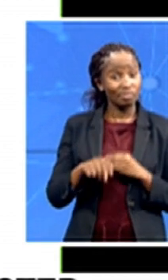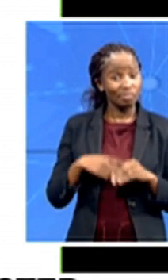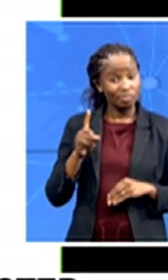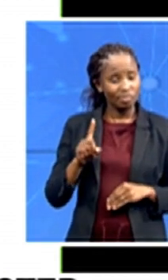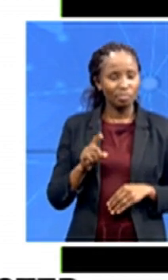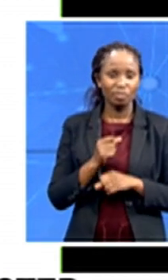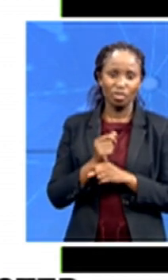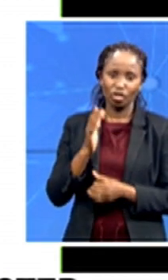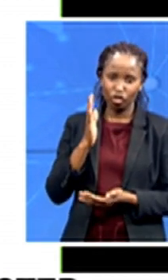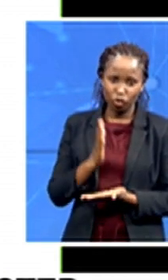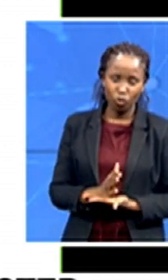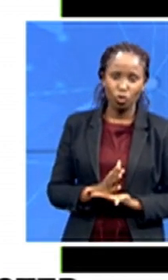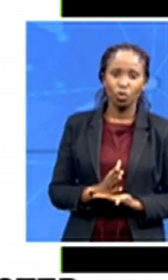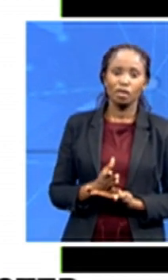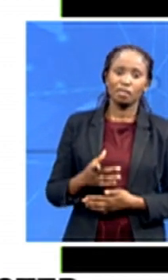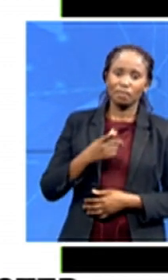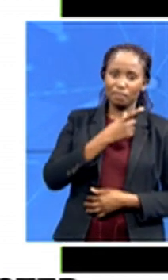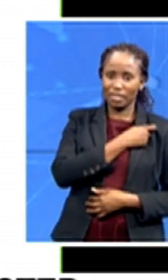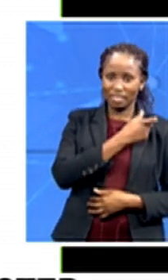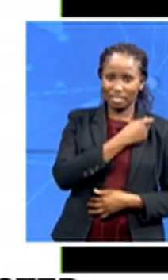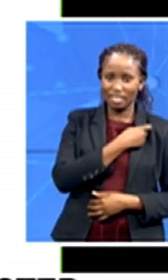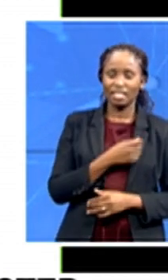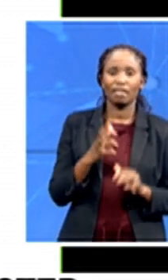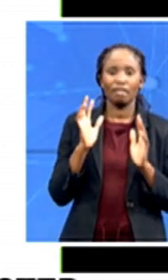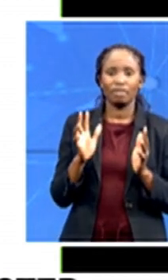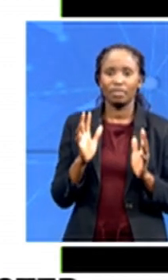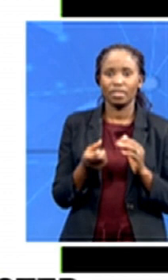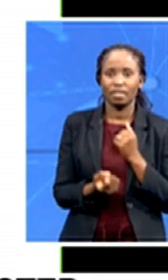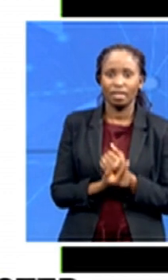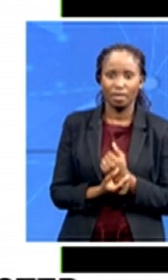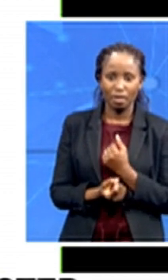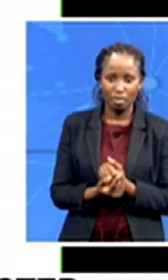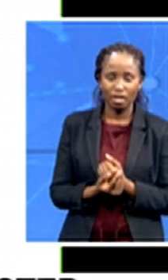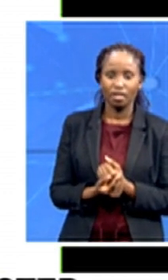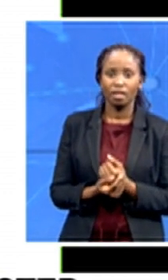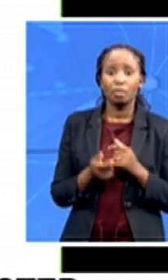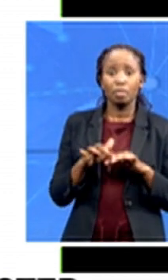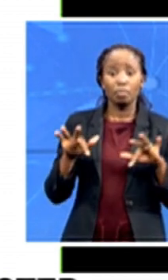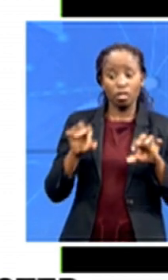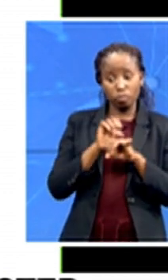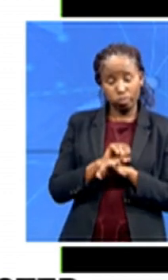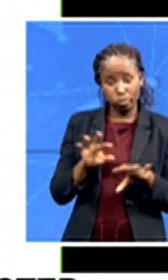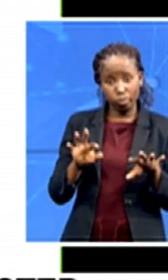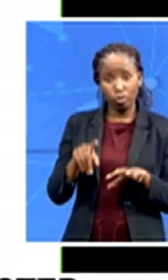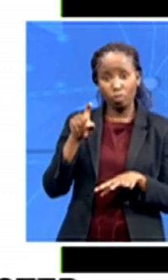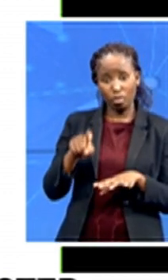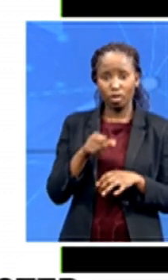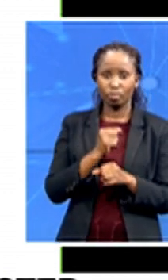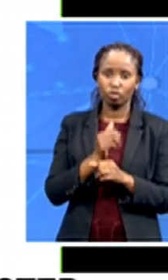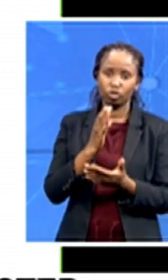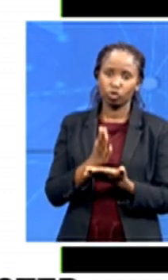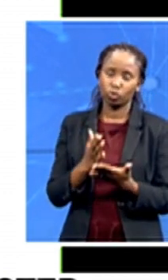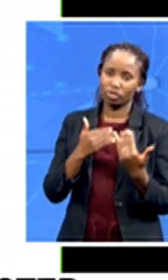being administered to the population is safe, and that also applies to the medicines. So thank you